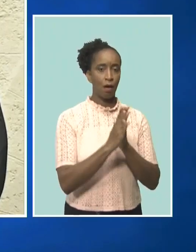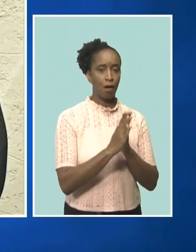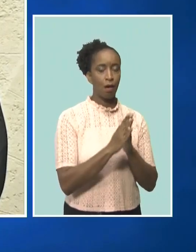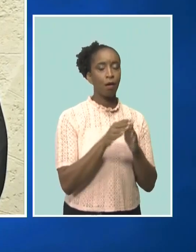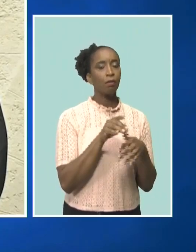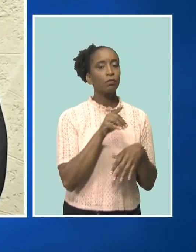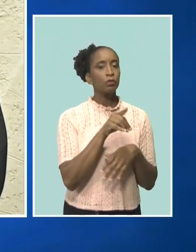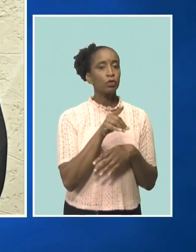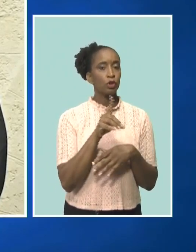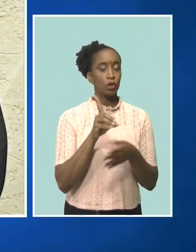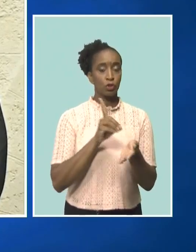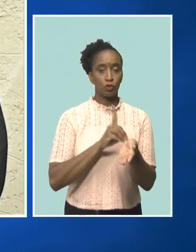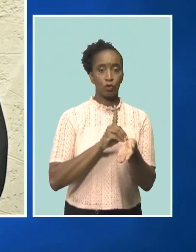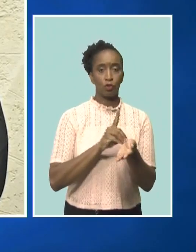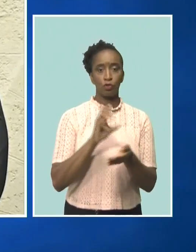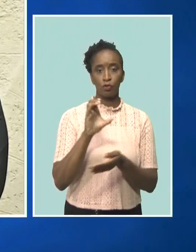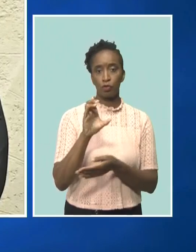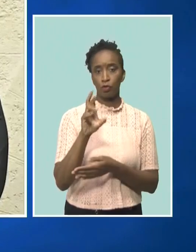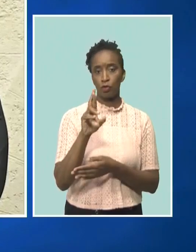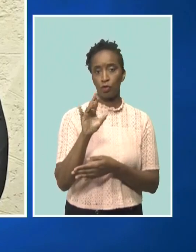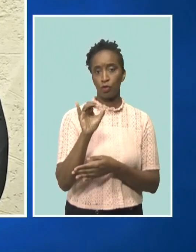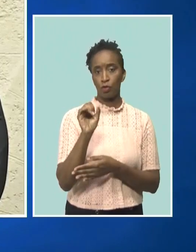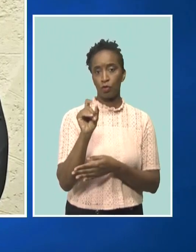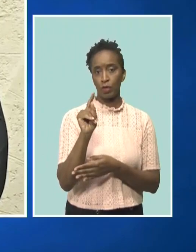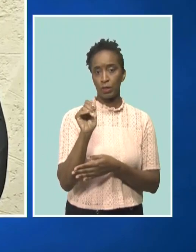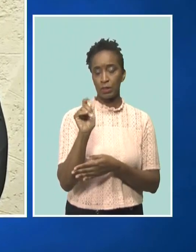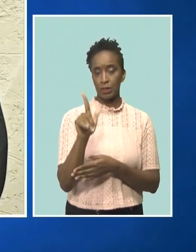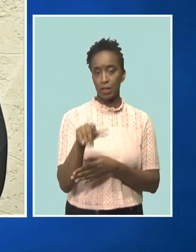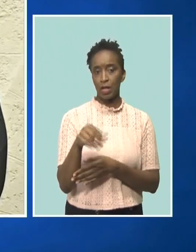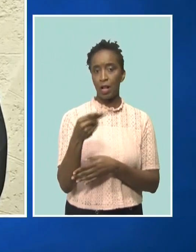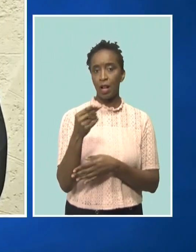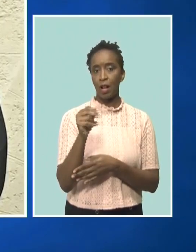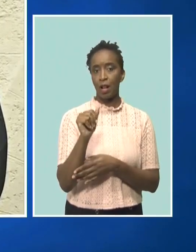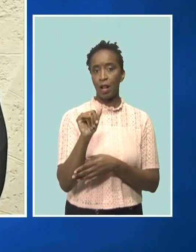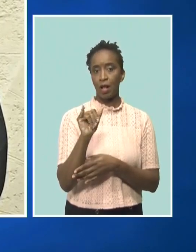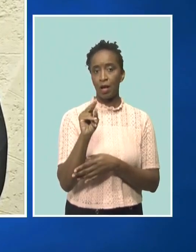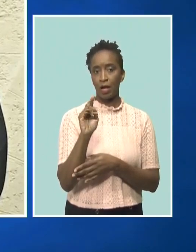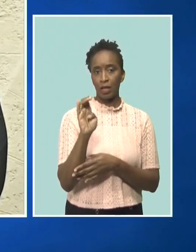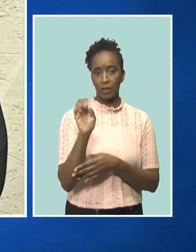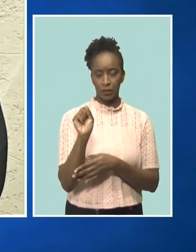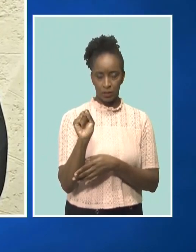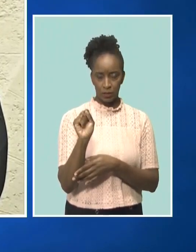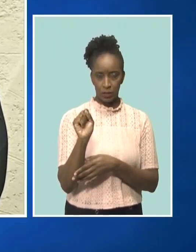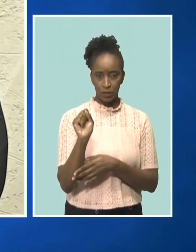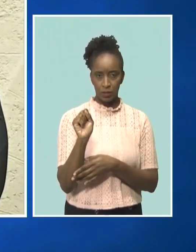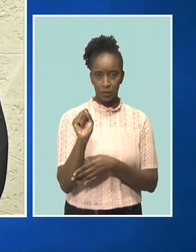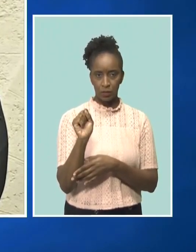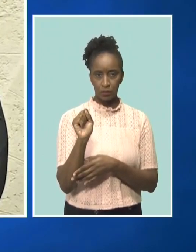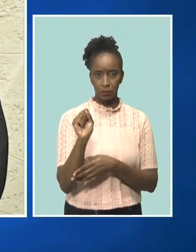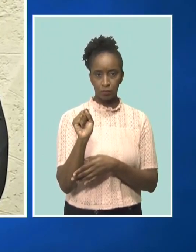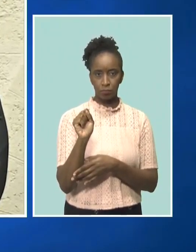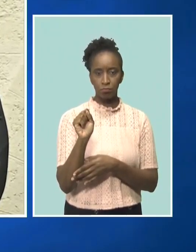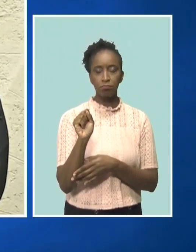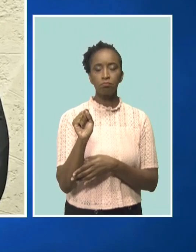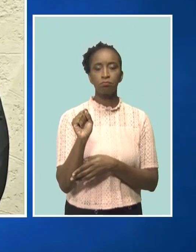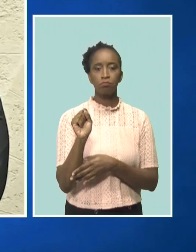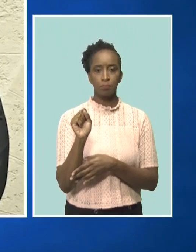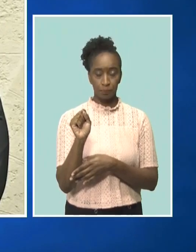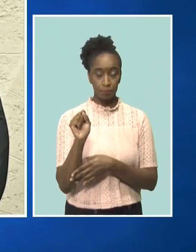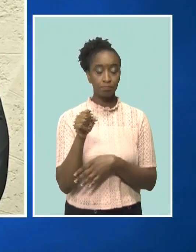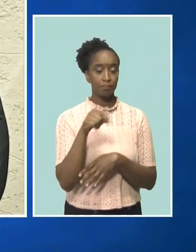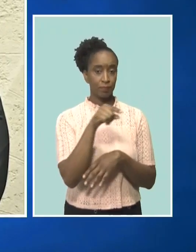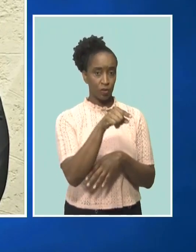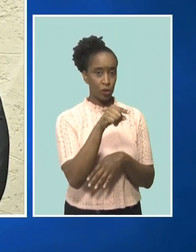Haynes to be able to allow us to manage the exigencies of these appointments, and therefore Mr. Reid will replace her as a